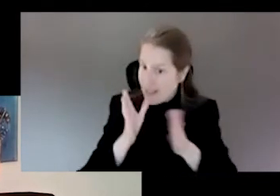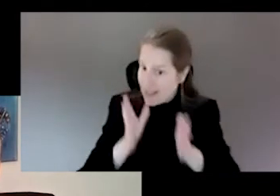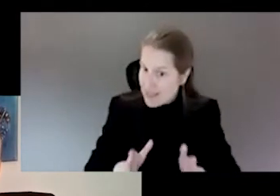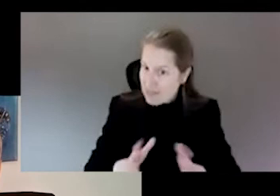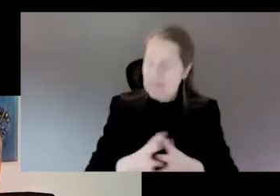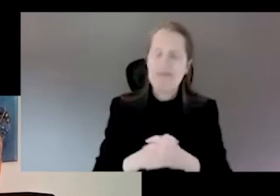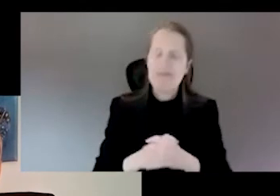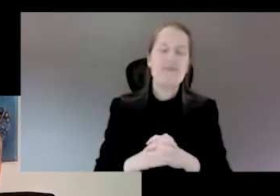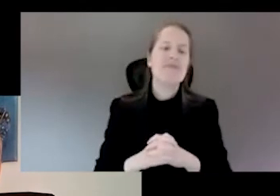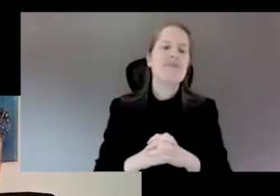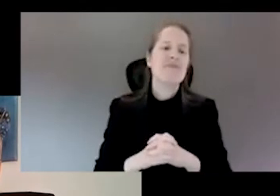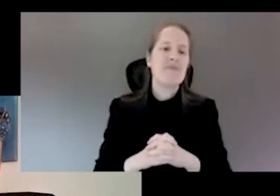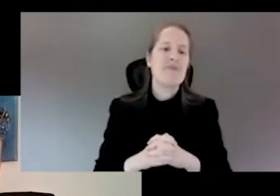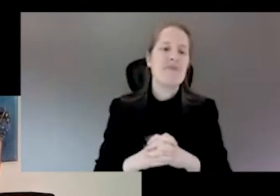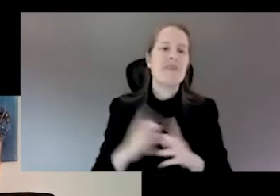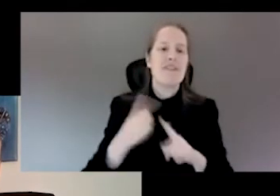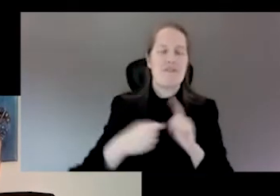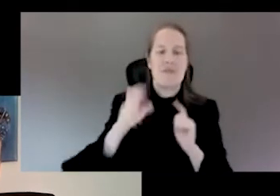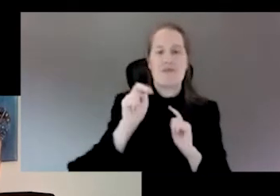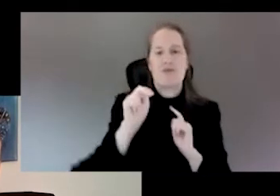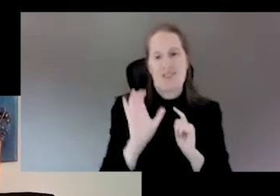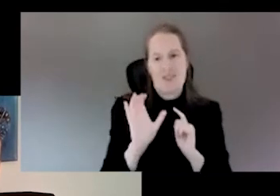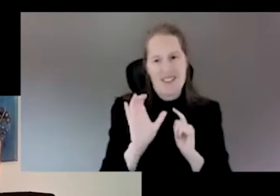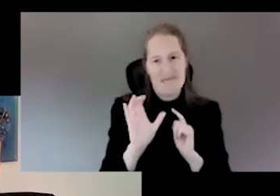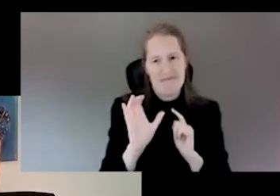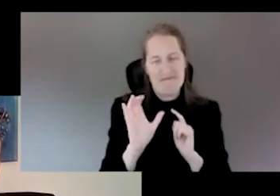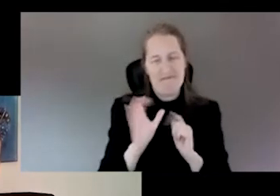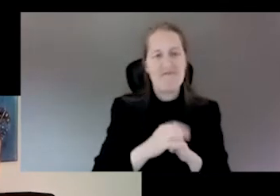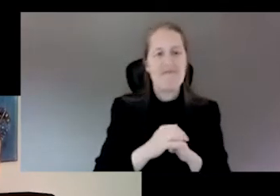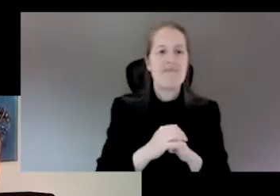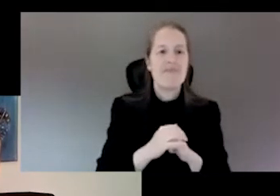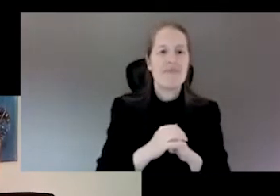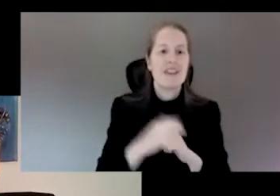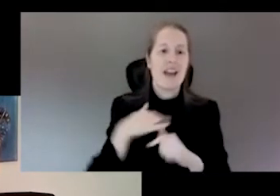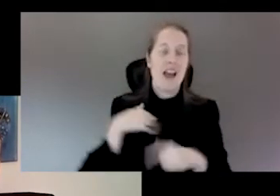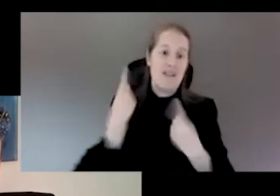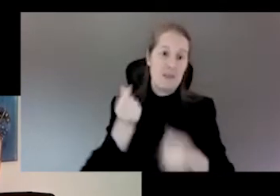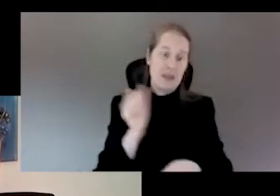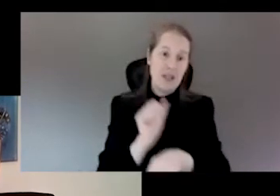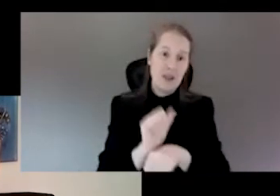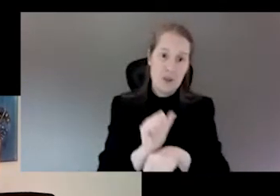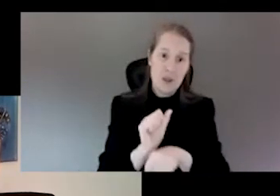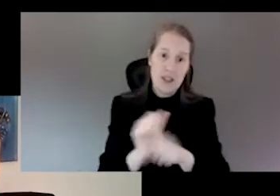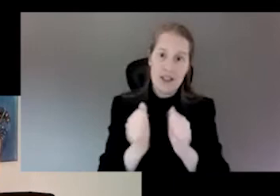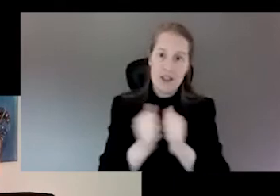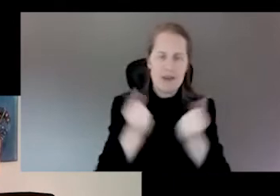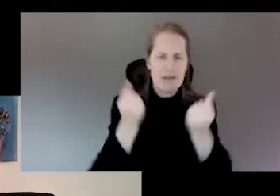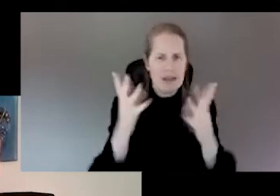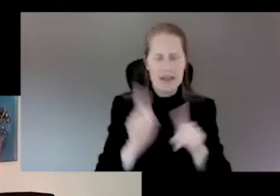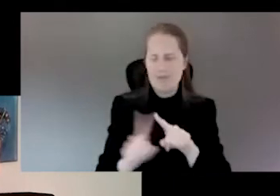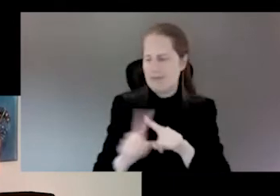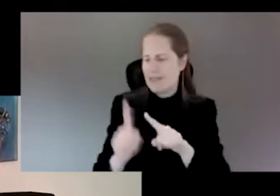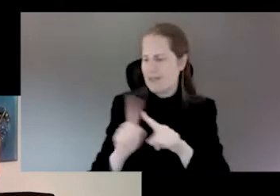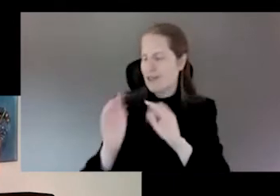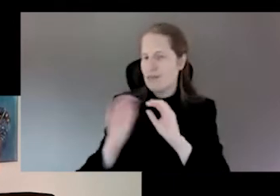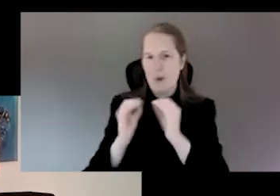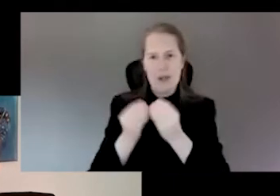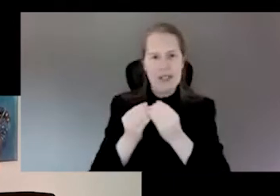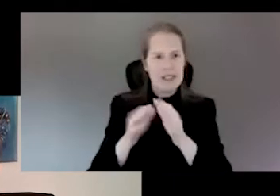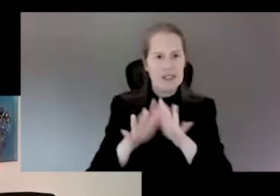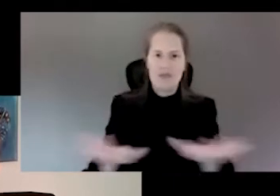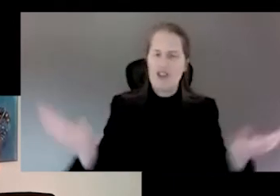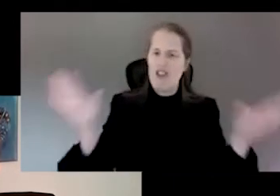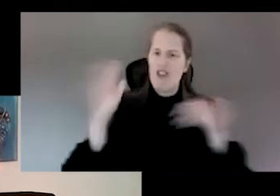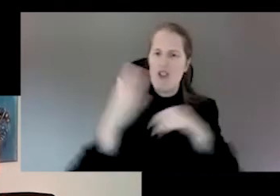I am from North Carolina and have been working with lots of different organizations across the country to